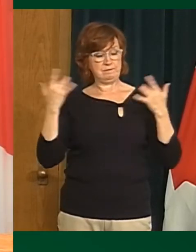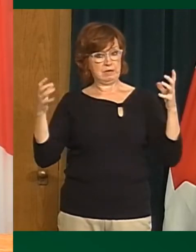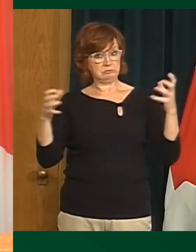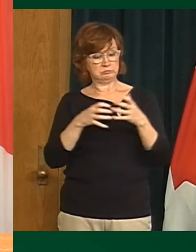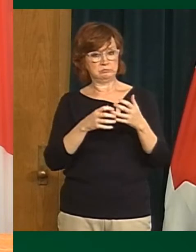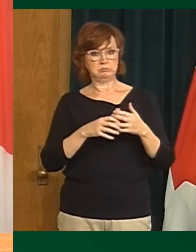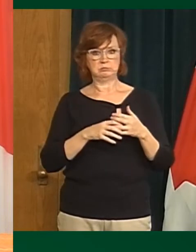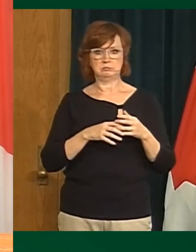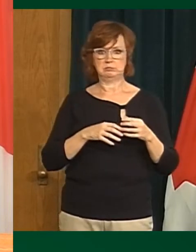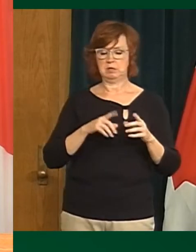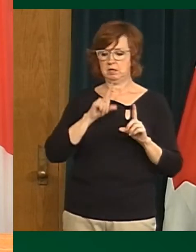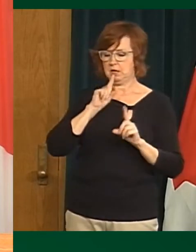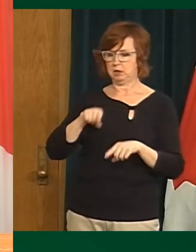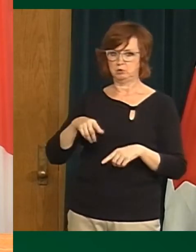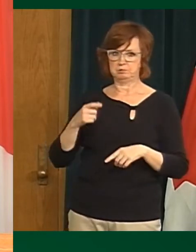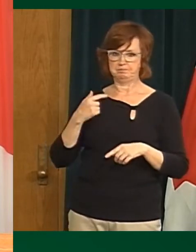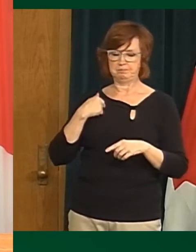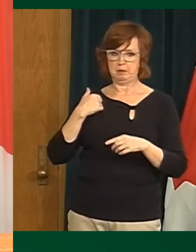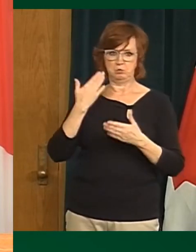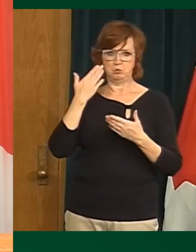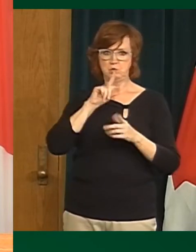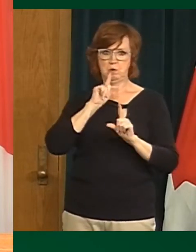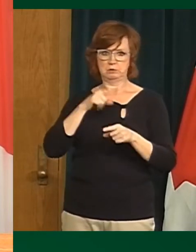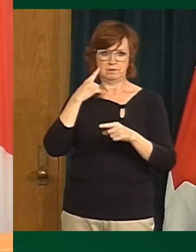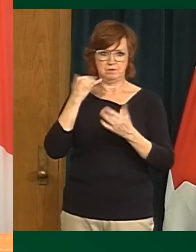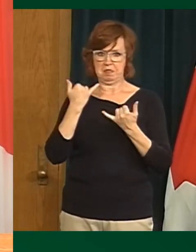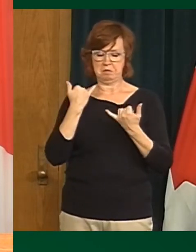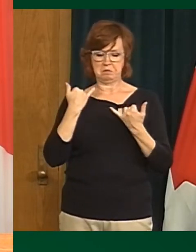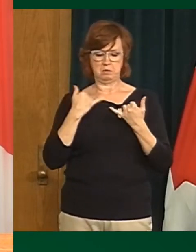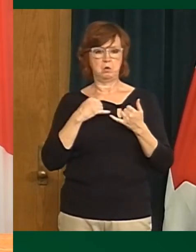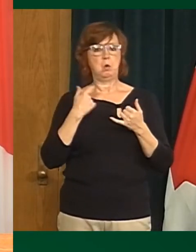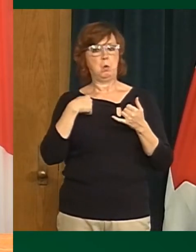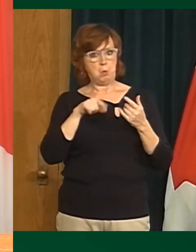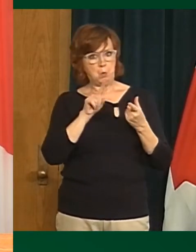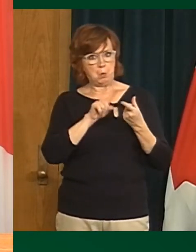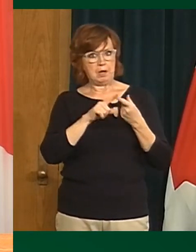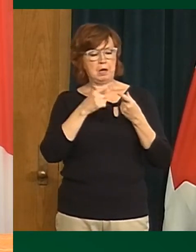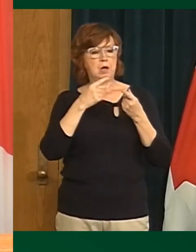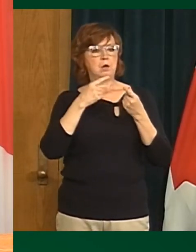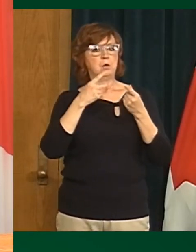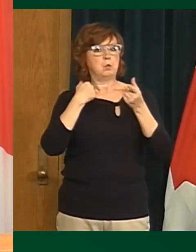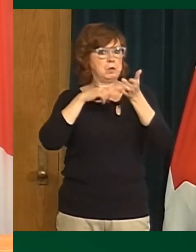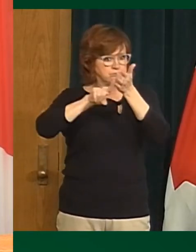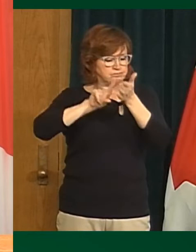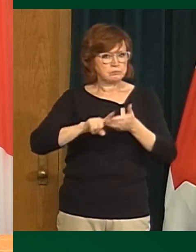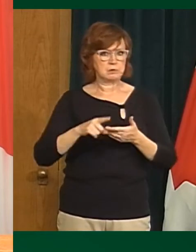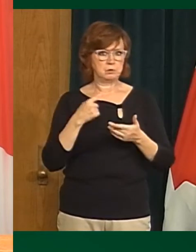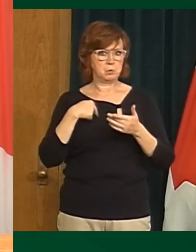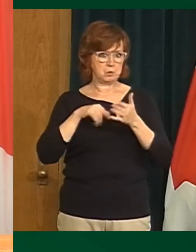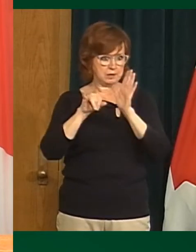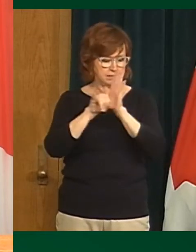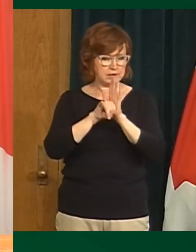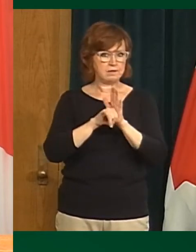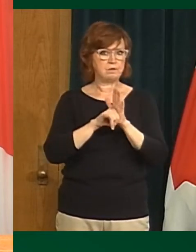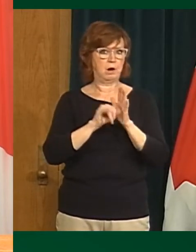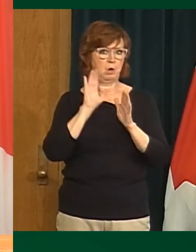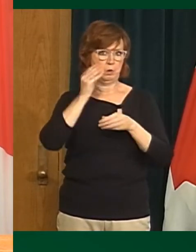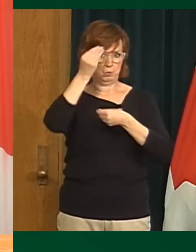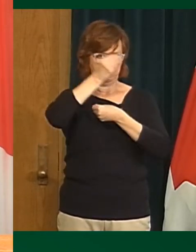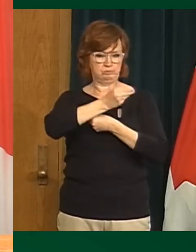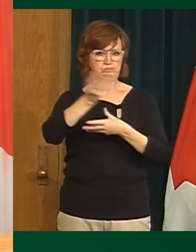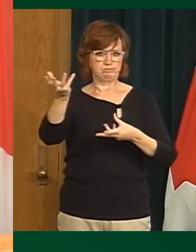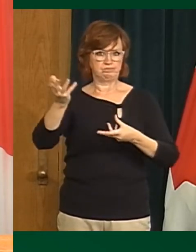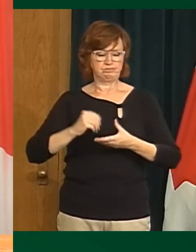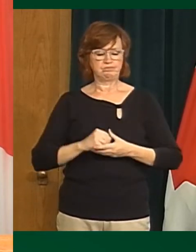that detailed information at this point, but as we get information about potential exposures that we can identify, we will be sharing